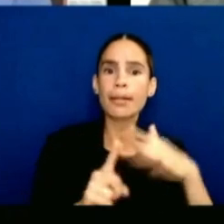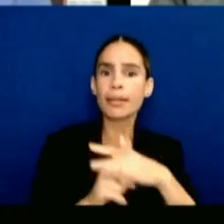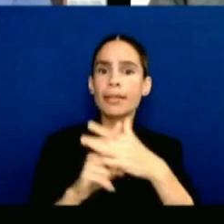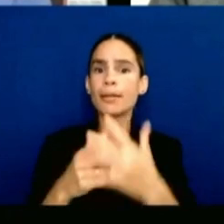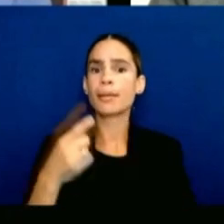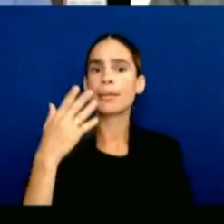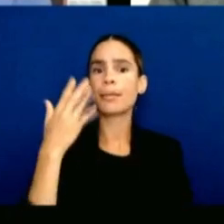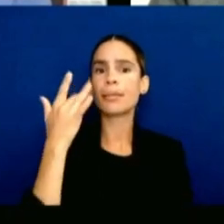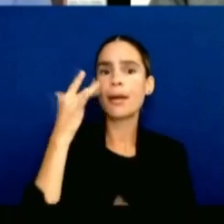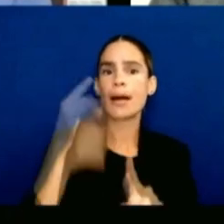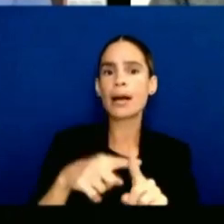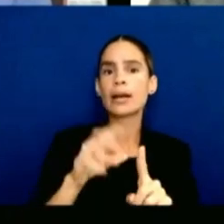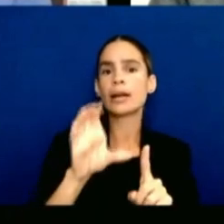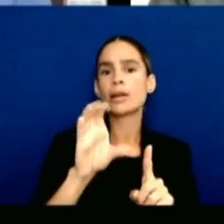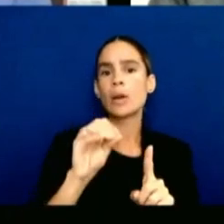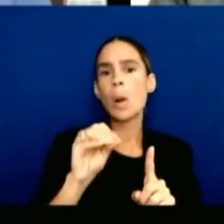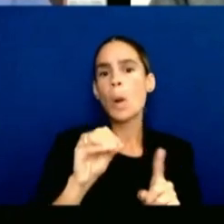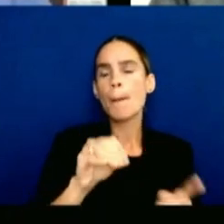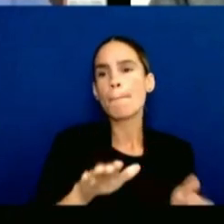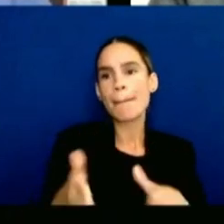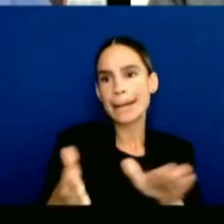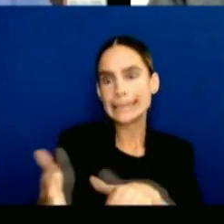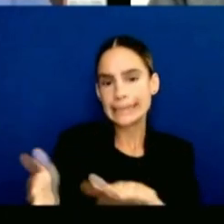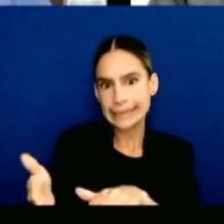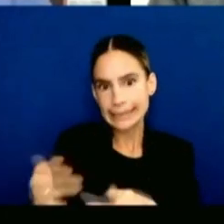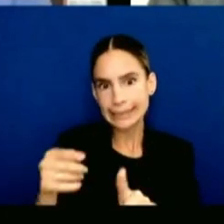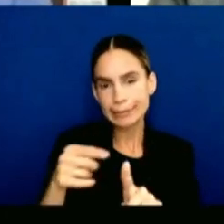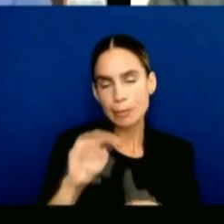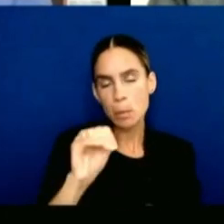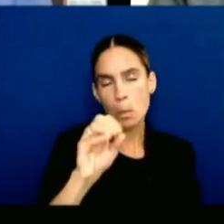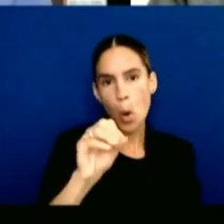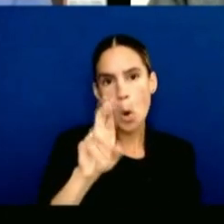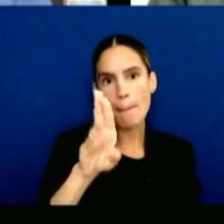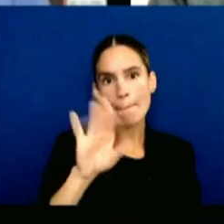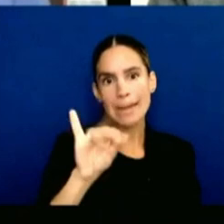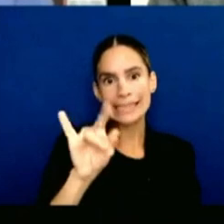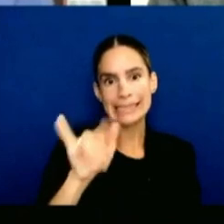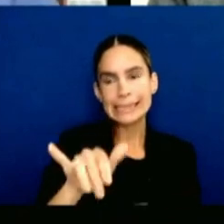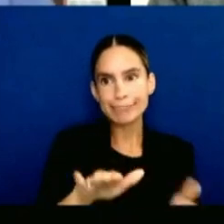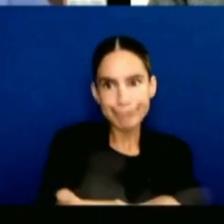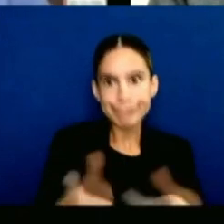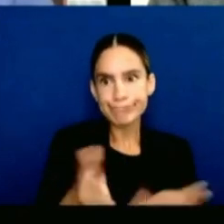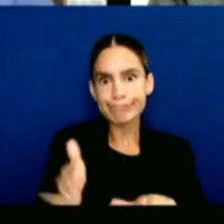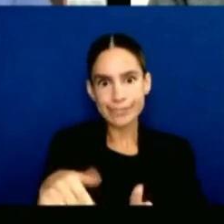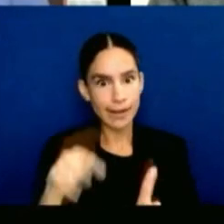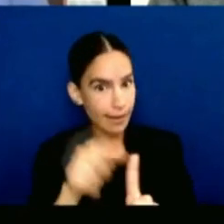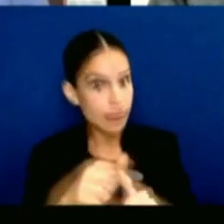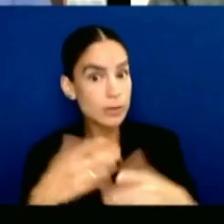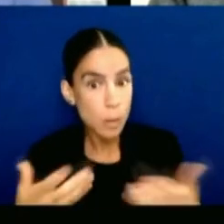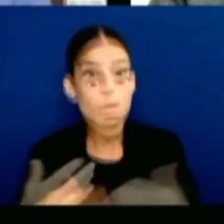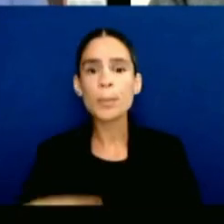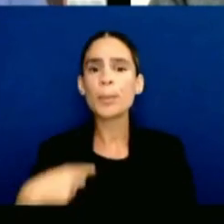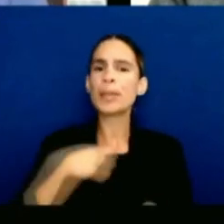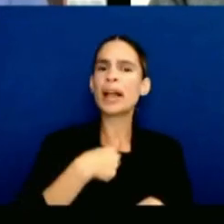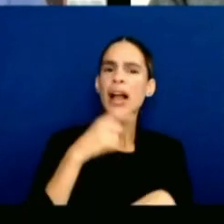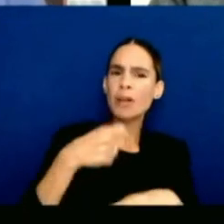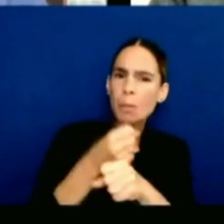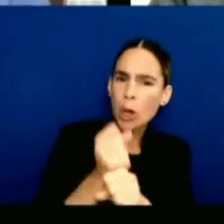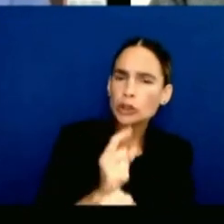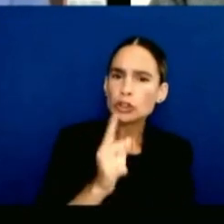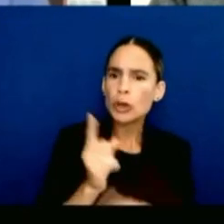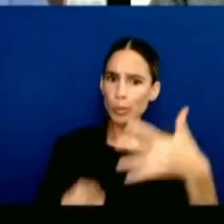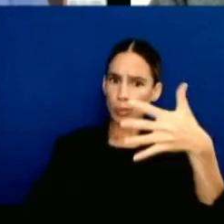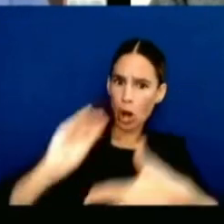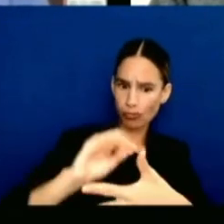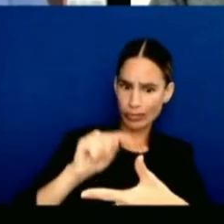properly represented, and that's what we're gonna make certainly a high priority. Right, so there'll be a lot of emphasis